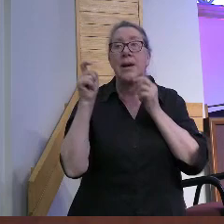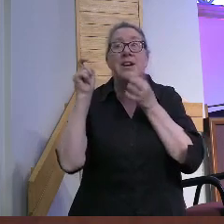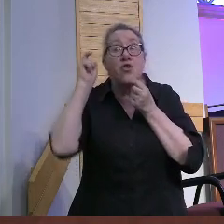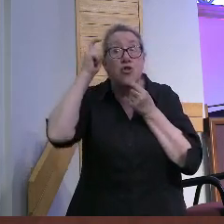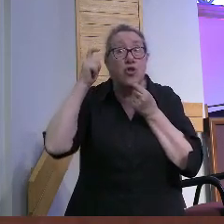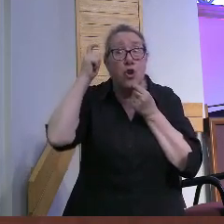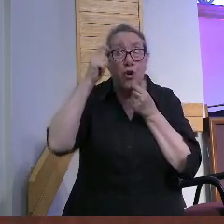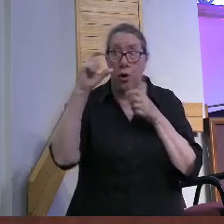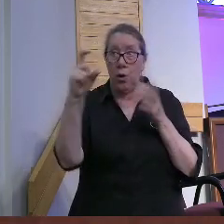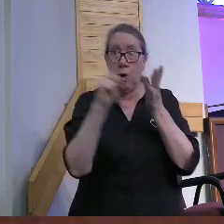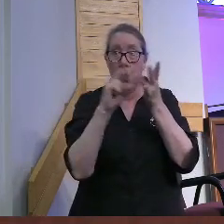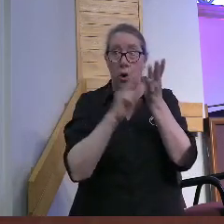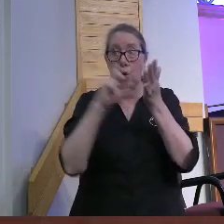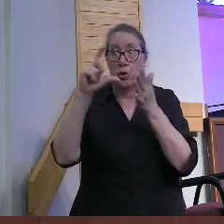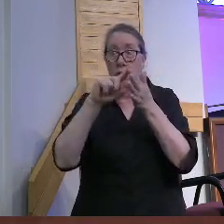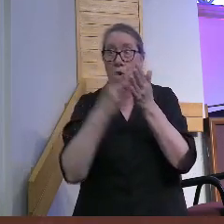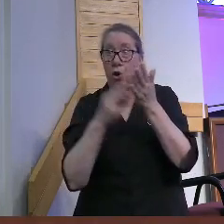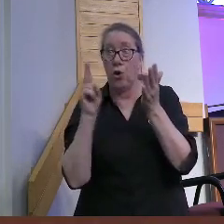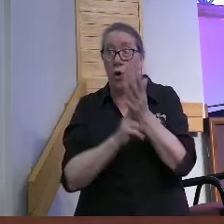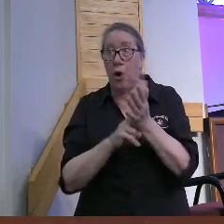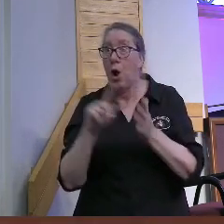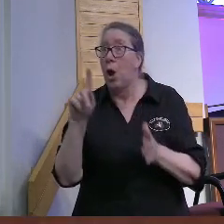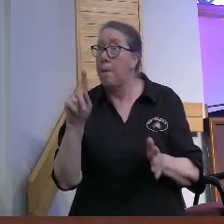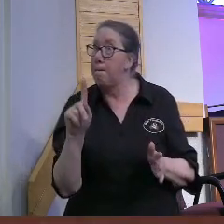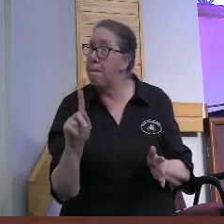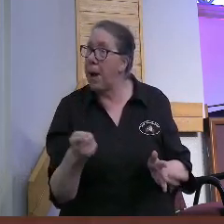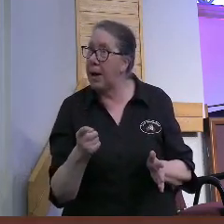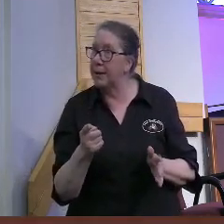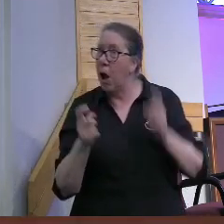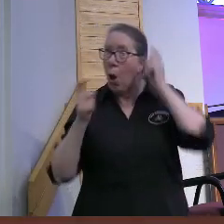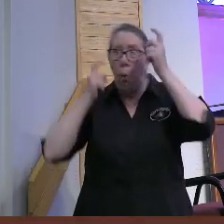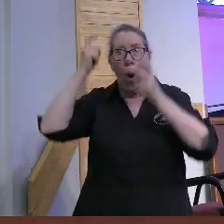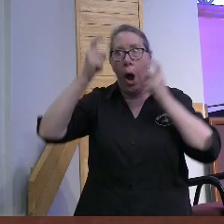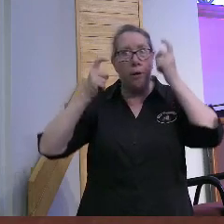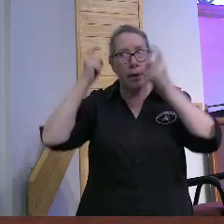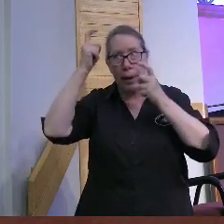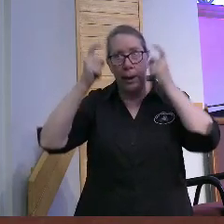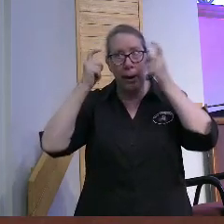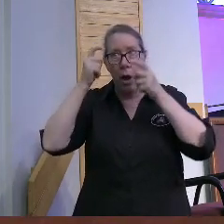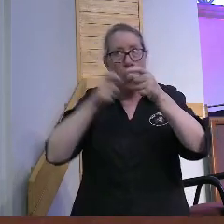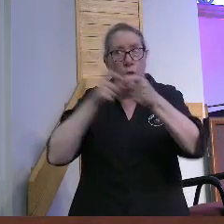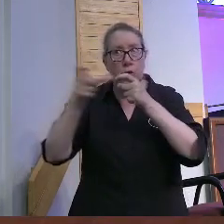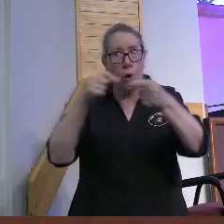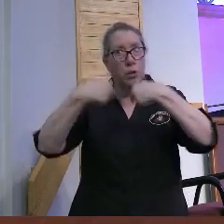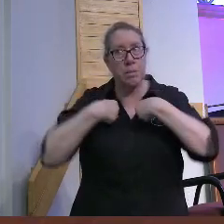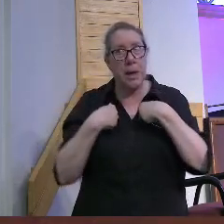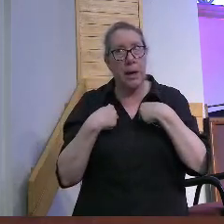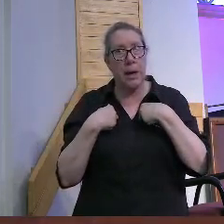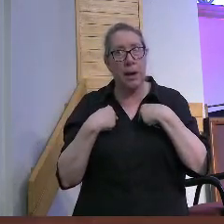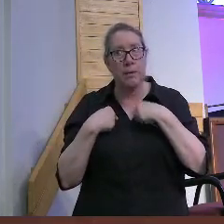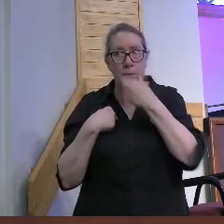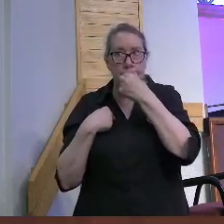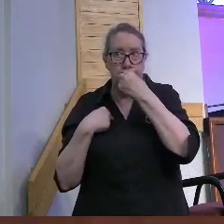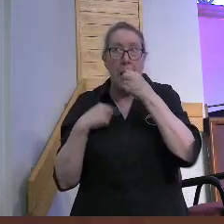But worry owns me. I control my level of concern. But